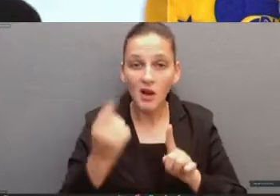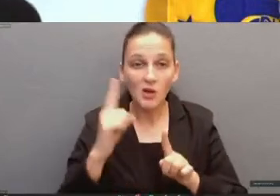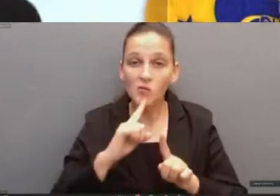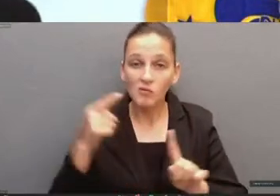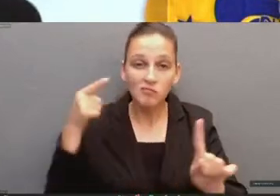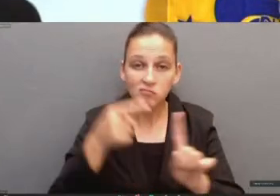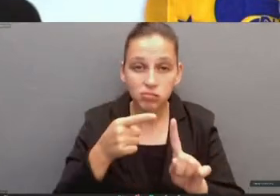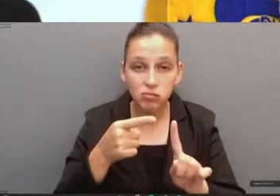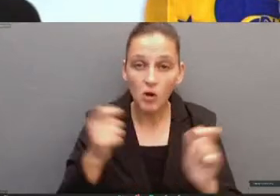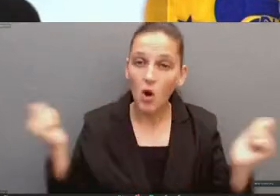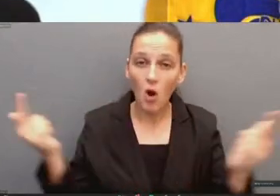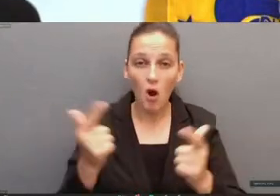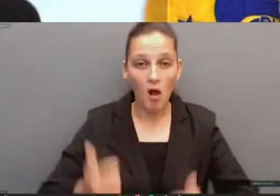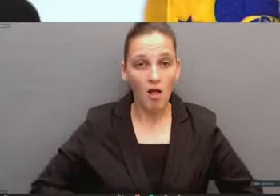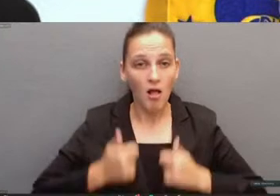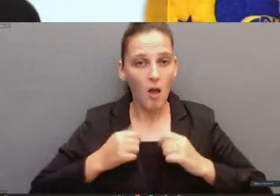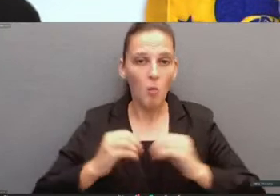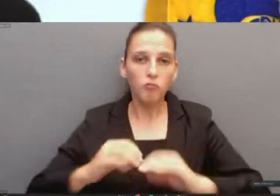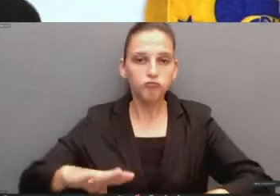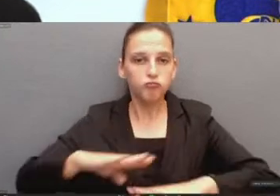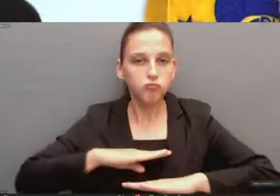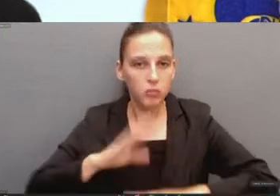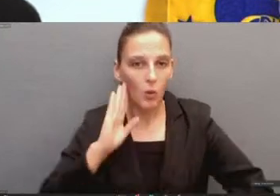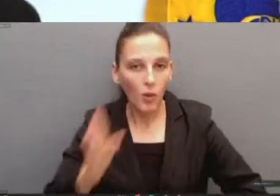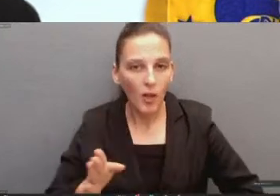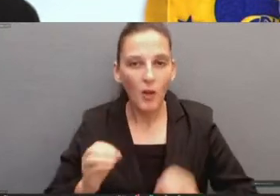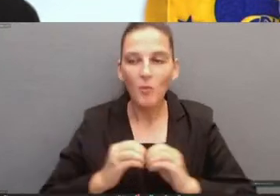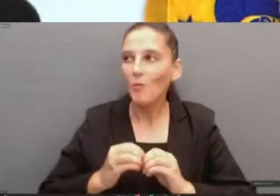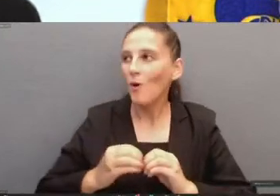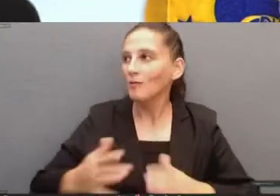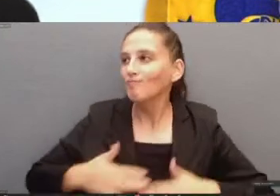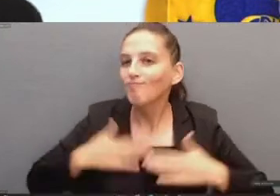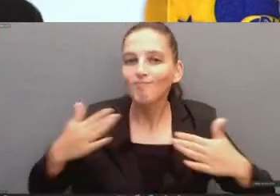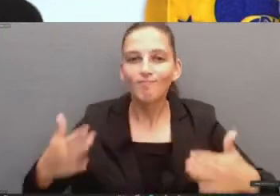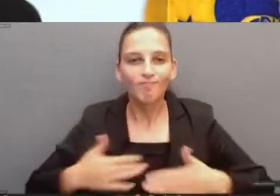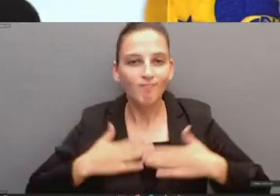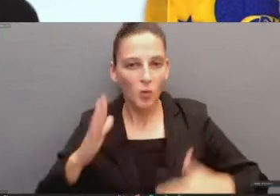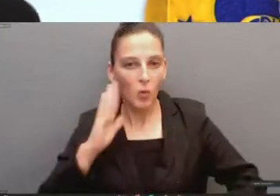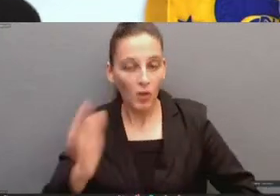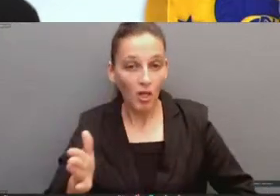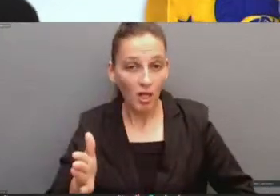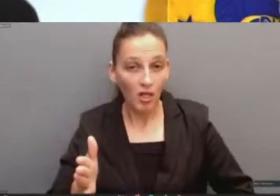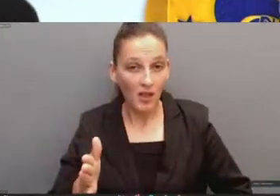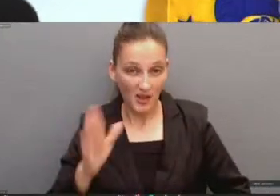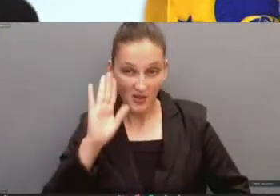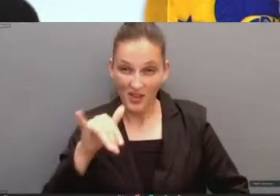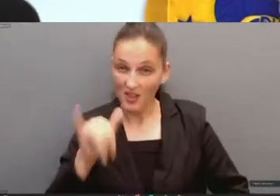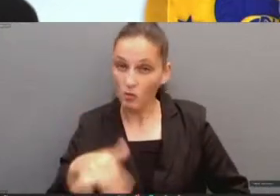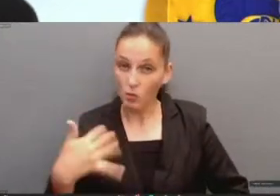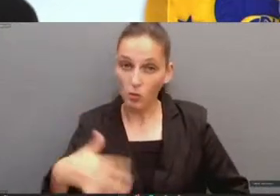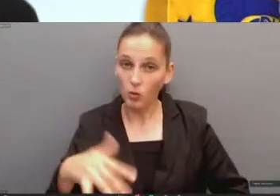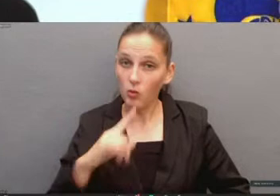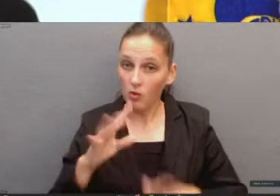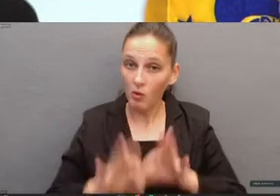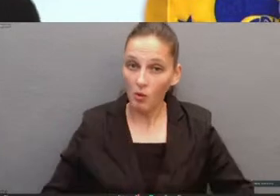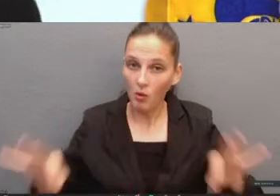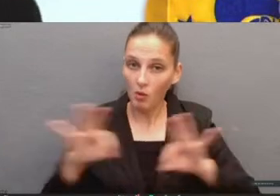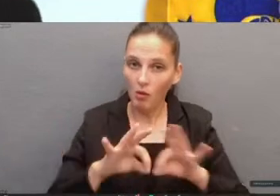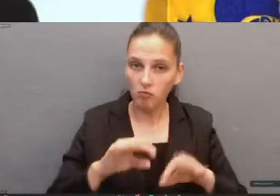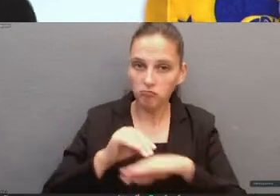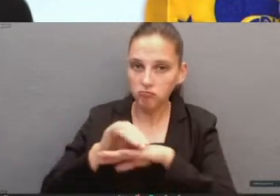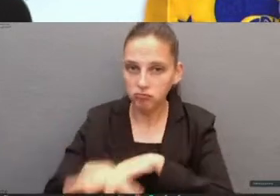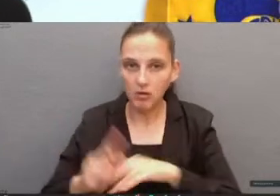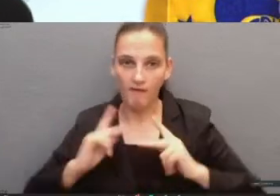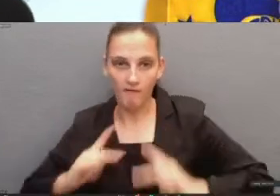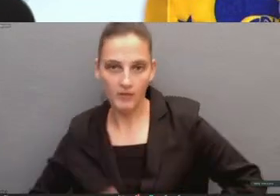fulfilling for people, that brings them greater joy and happiness. And we know how deeply connected that is to our physical and mental health. So that